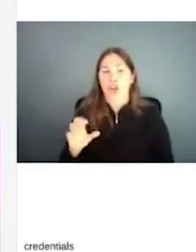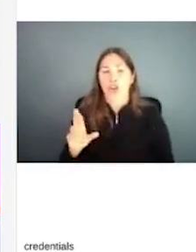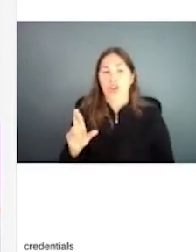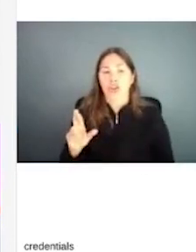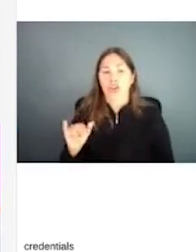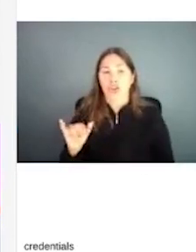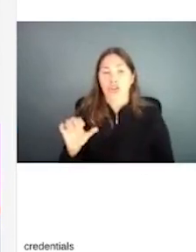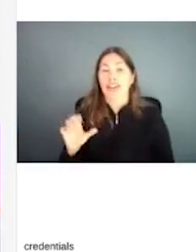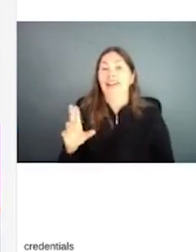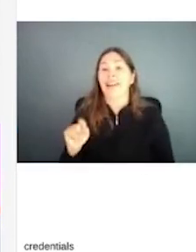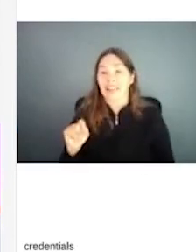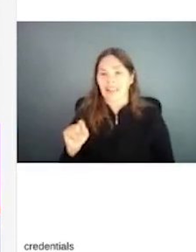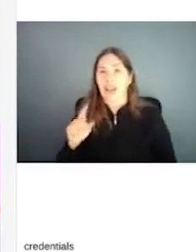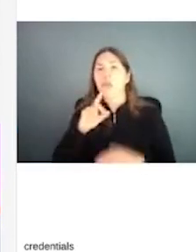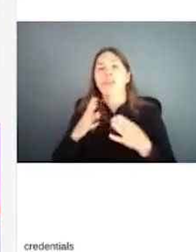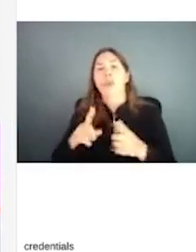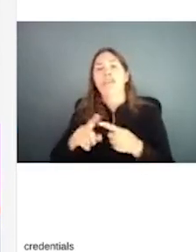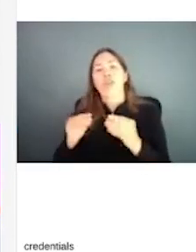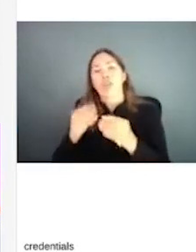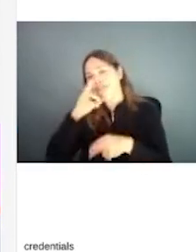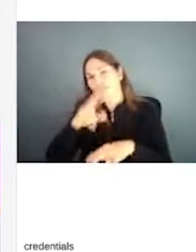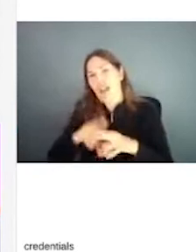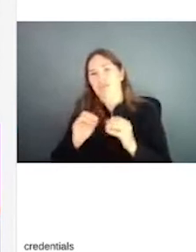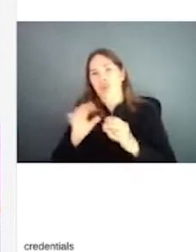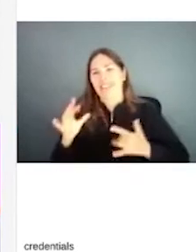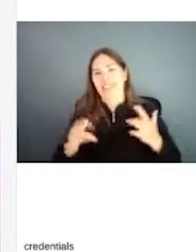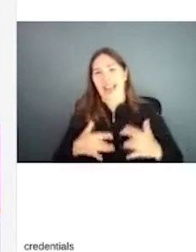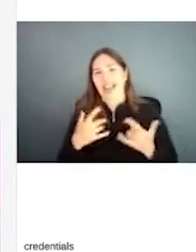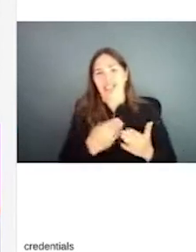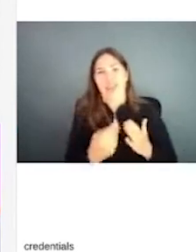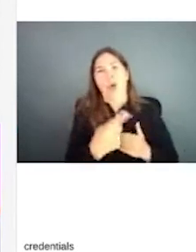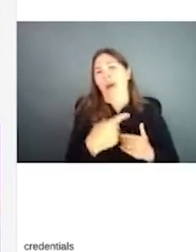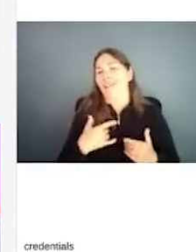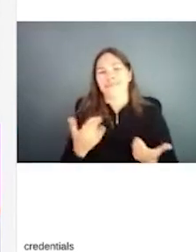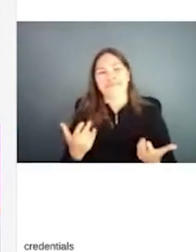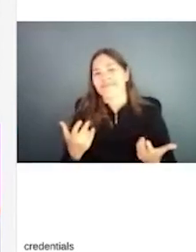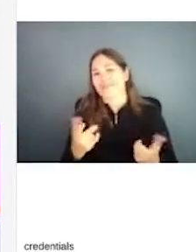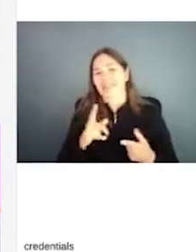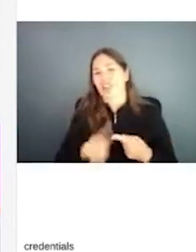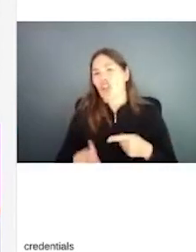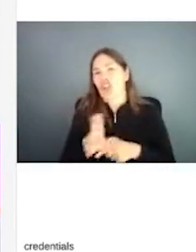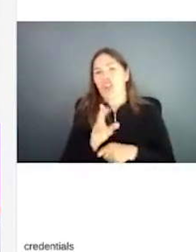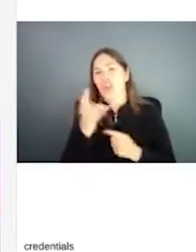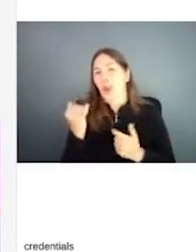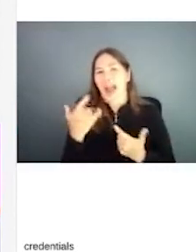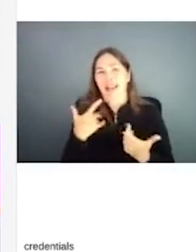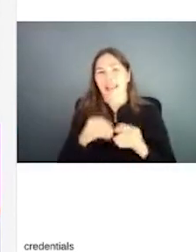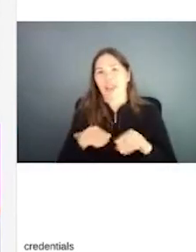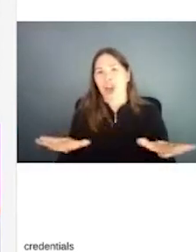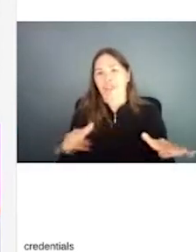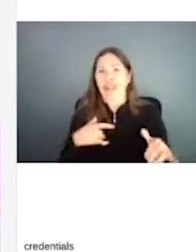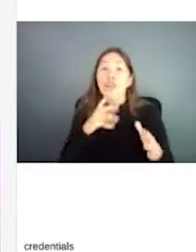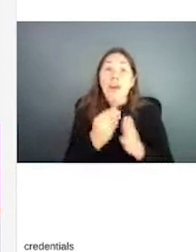for me to try to get them to have some more fun and be more excited. And I didn't get to fully explore that. But you can do, you can buy the sticker